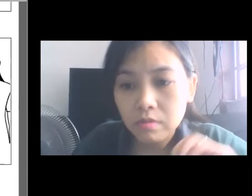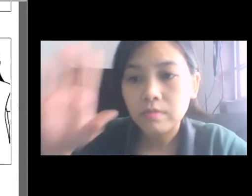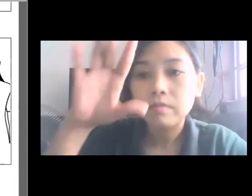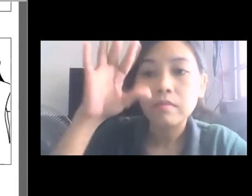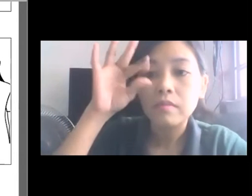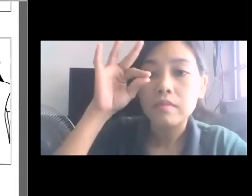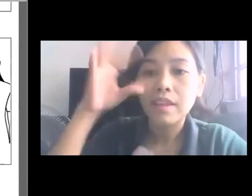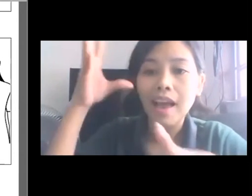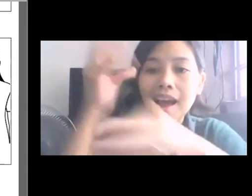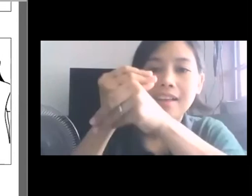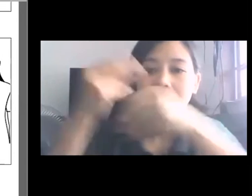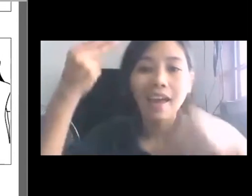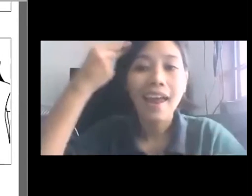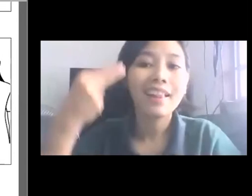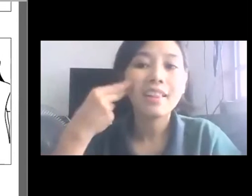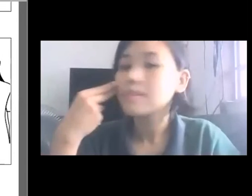This is Yami.